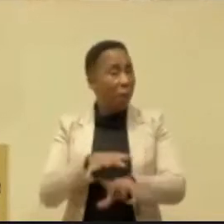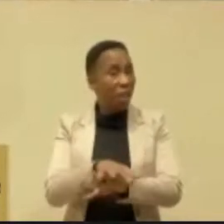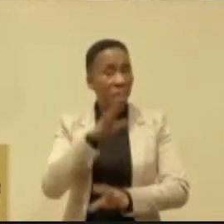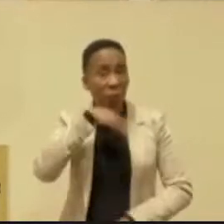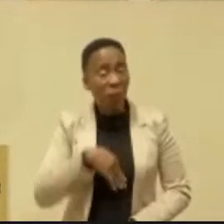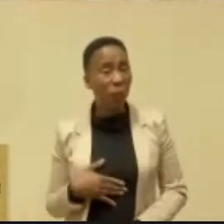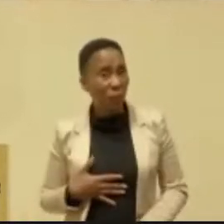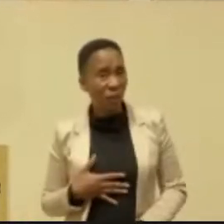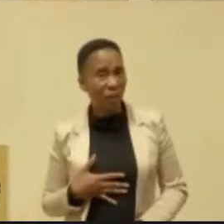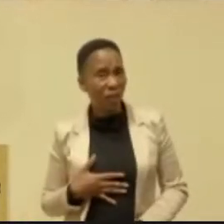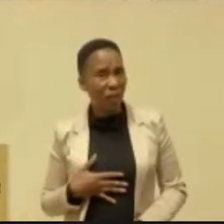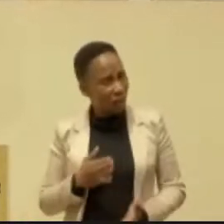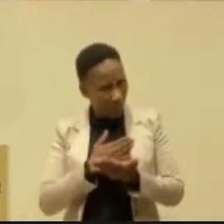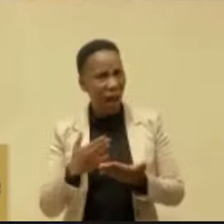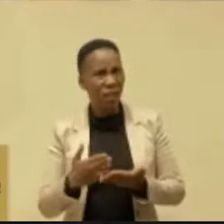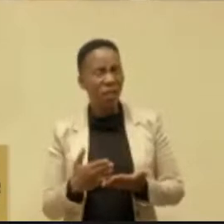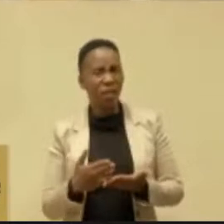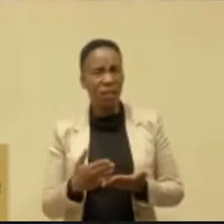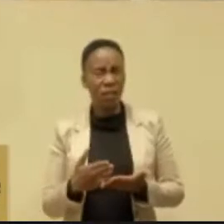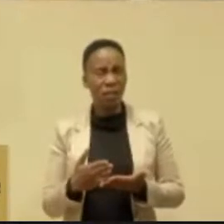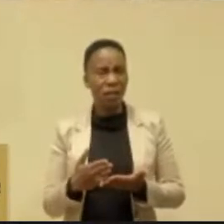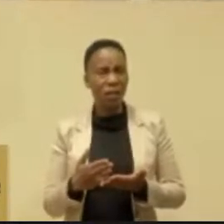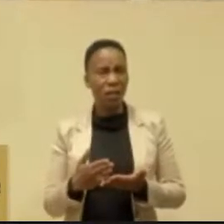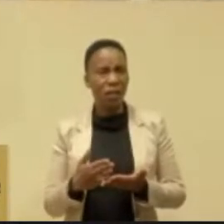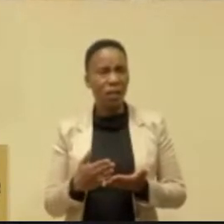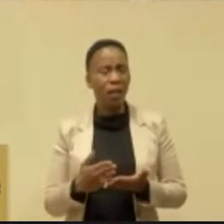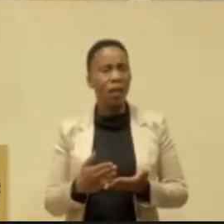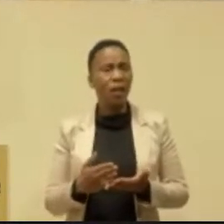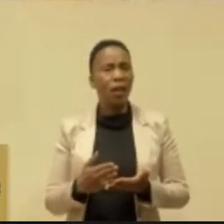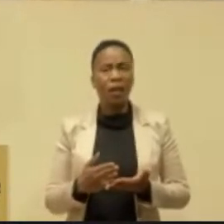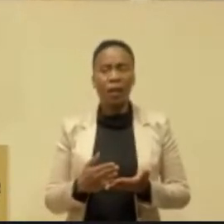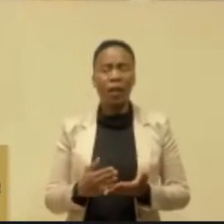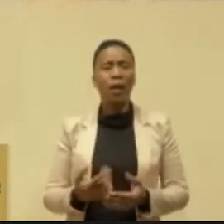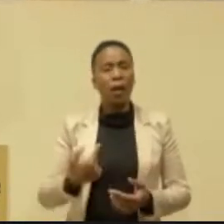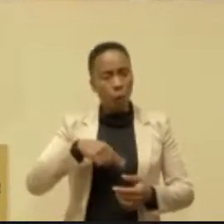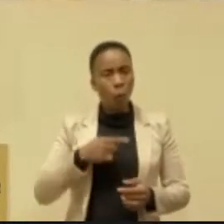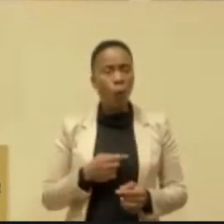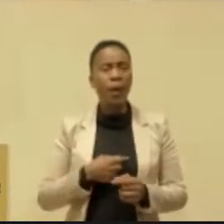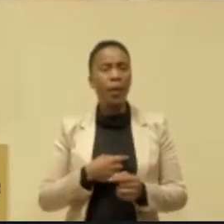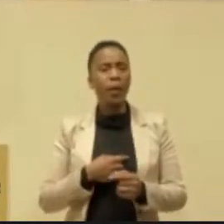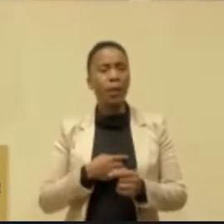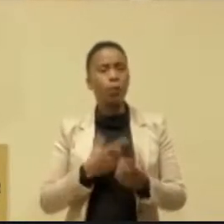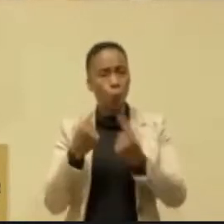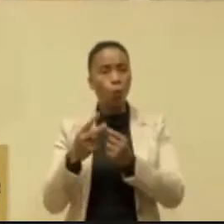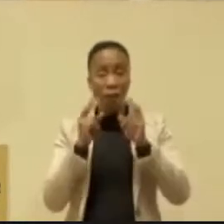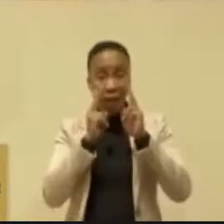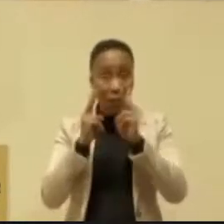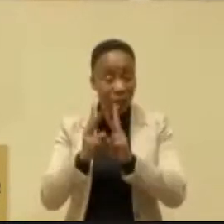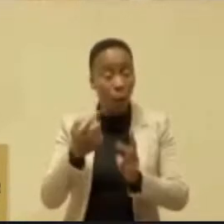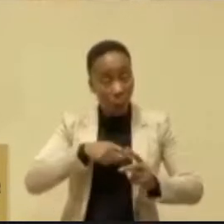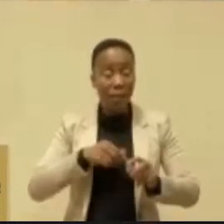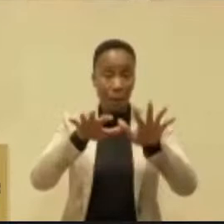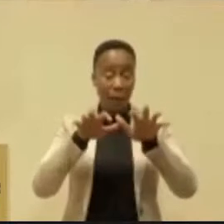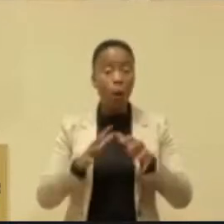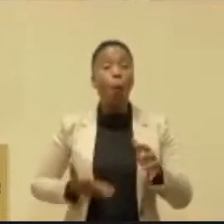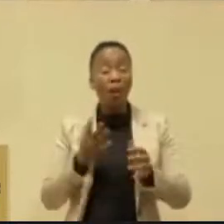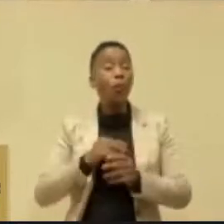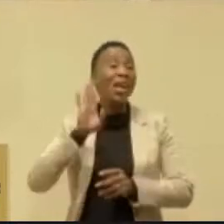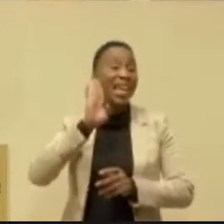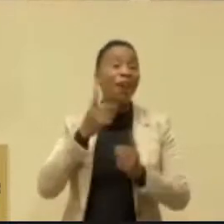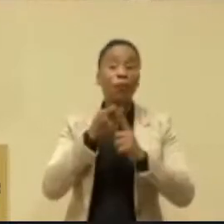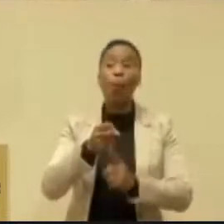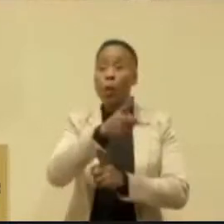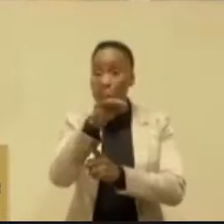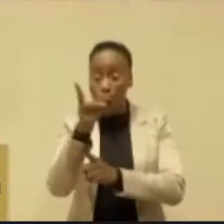it is part of implementation we are doing it from the site of parliament as oversight we want to hear from you